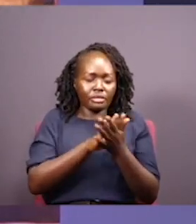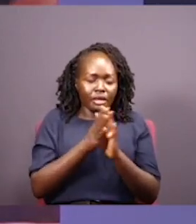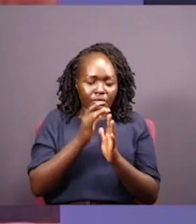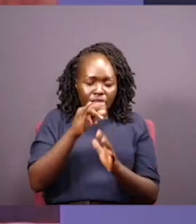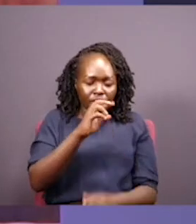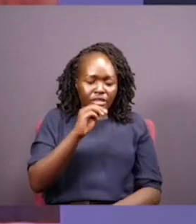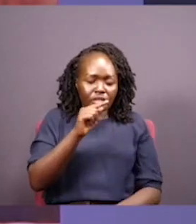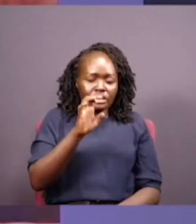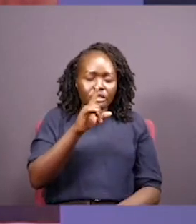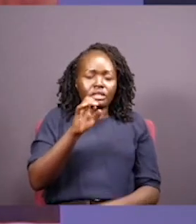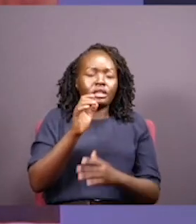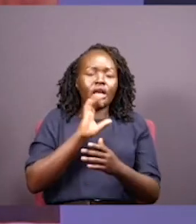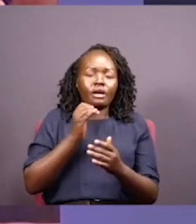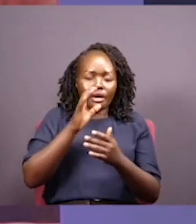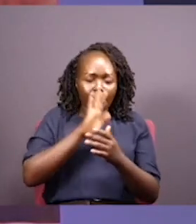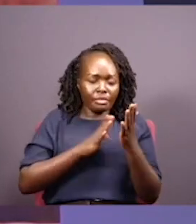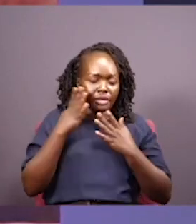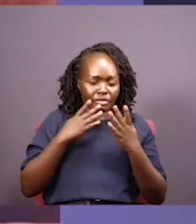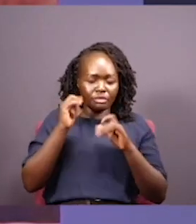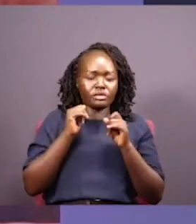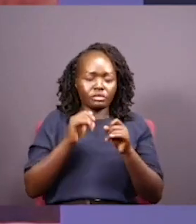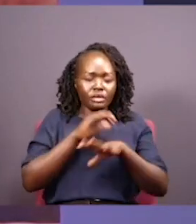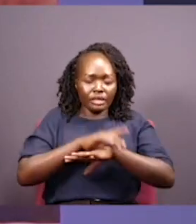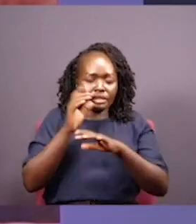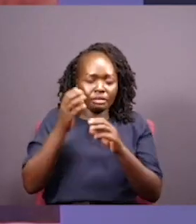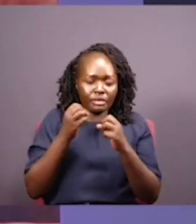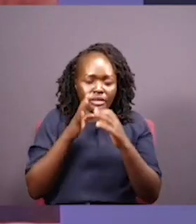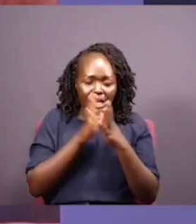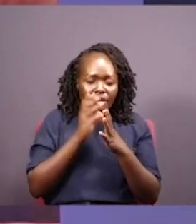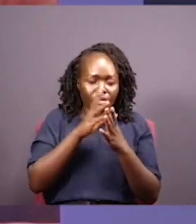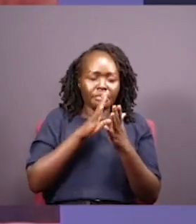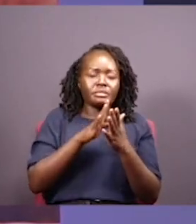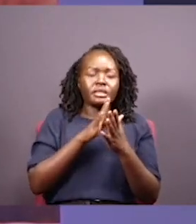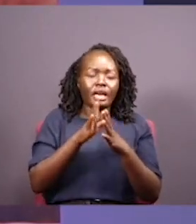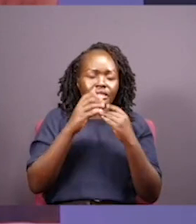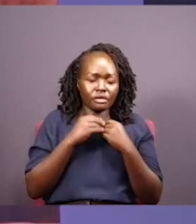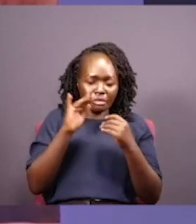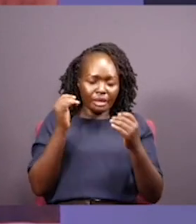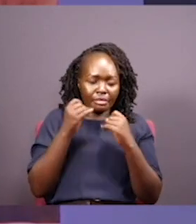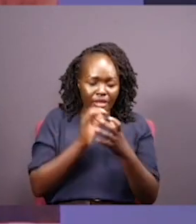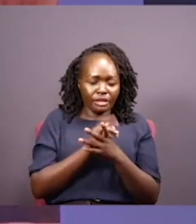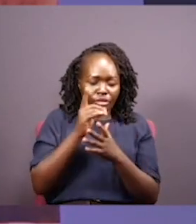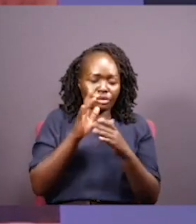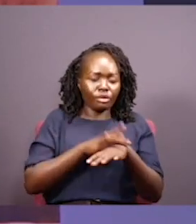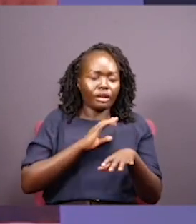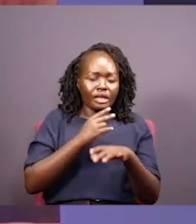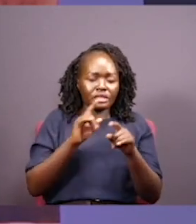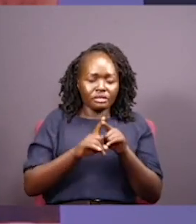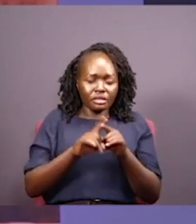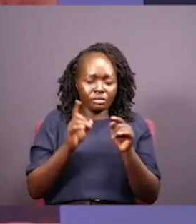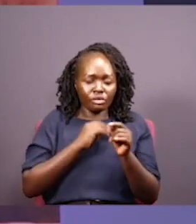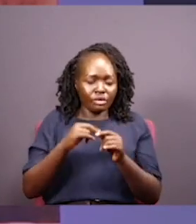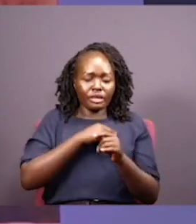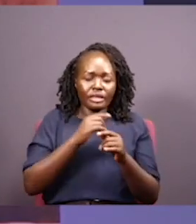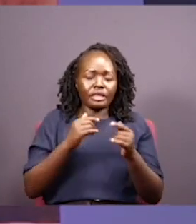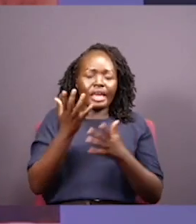would attract many and would be acceptable by many. You call us, mighty Father, as we engage, mighty Father, on